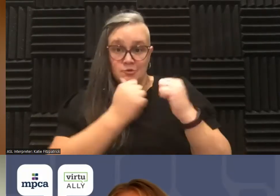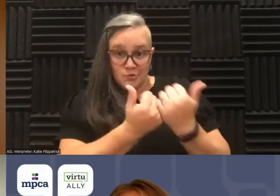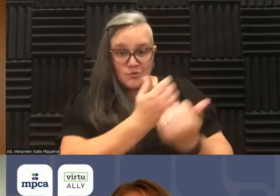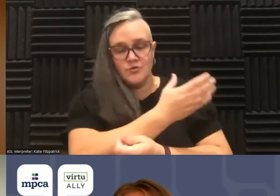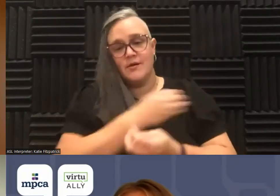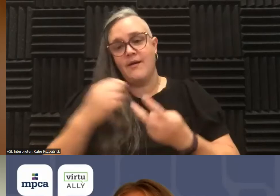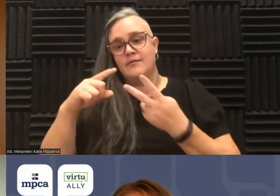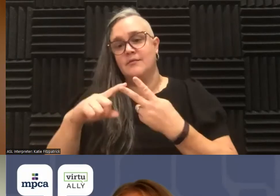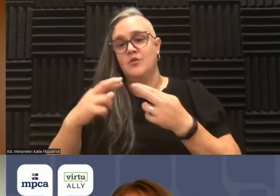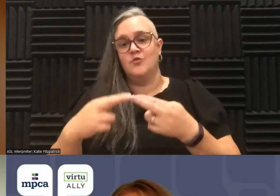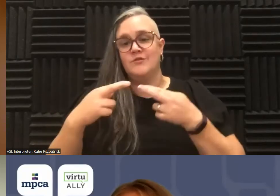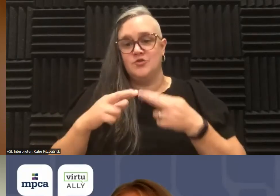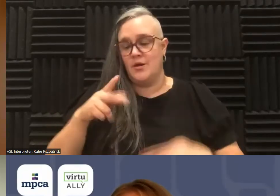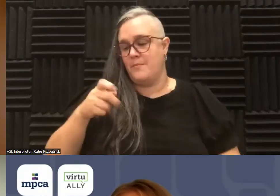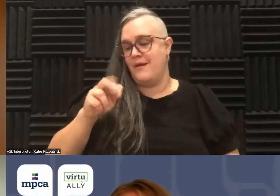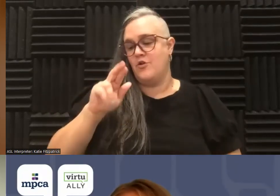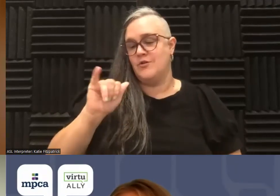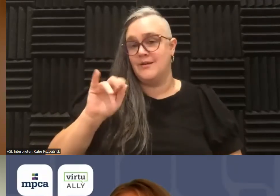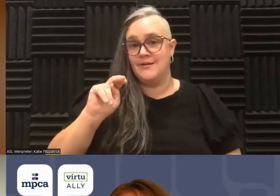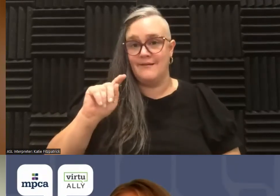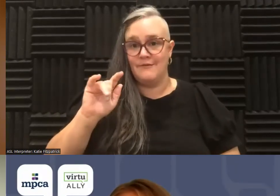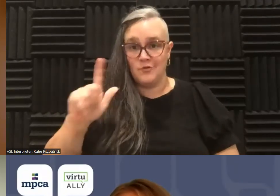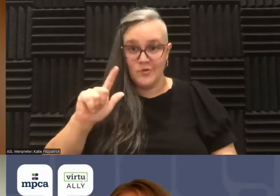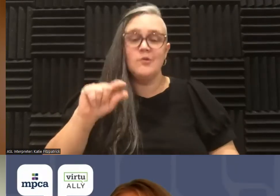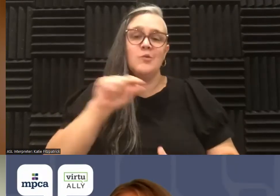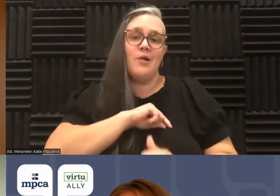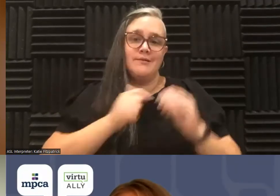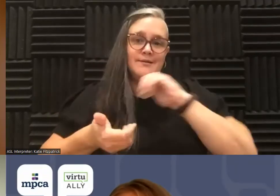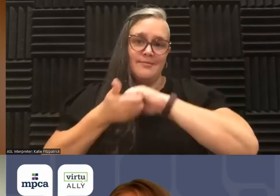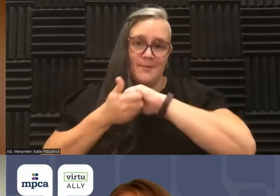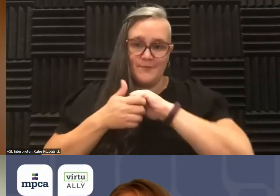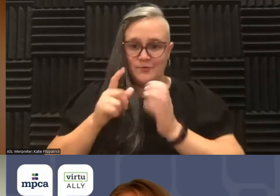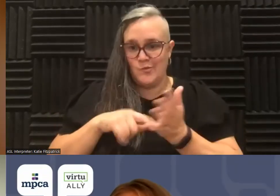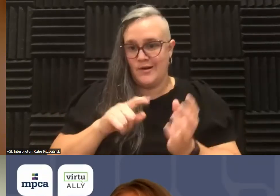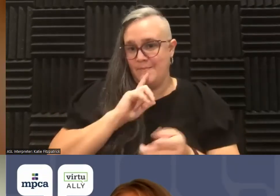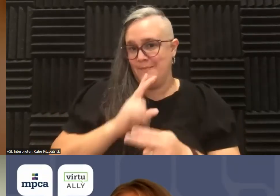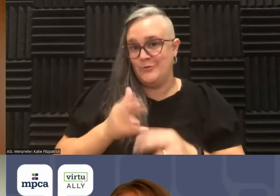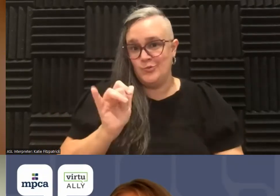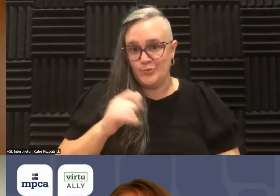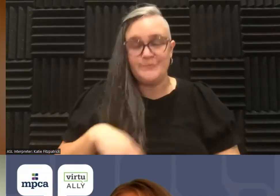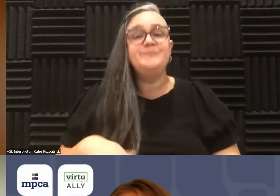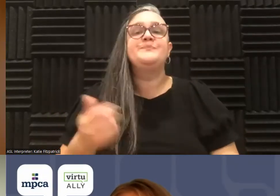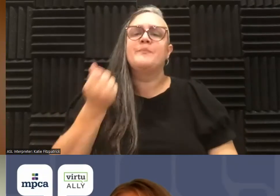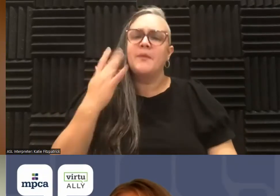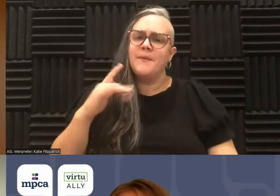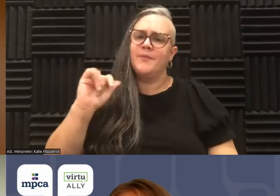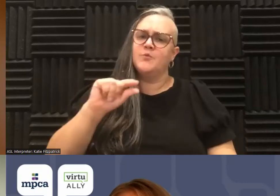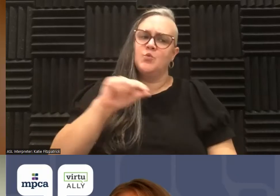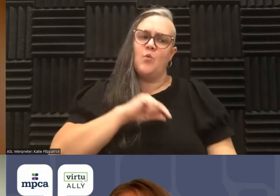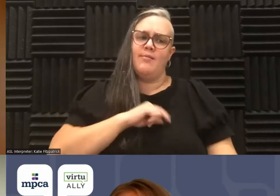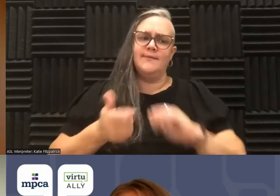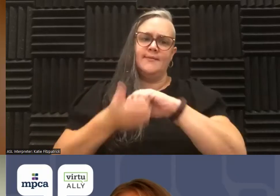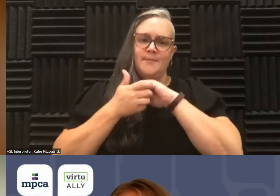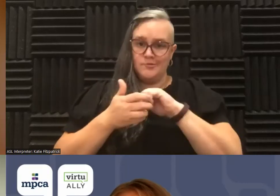regional perinatal quality collaboratives that I mentioned. Many of the quality collaboratives have